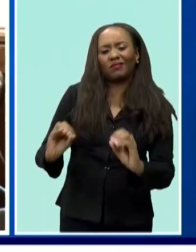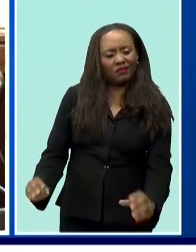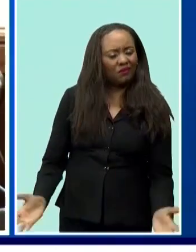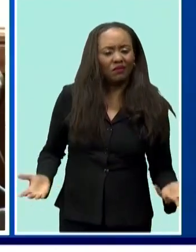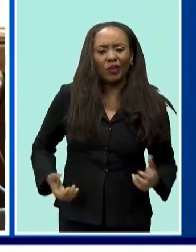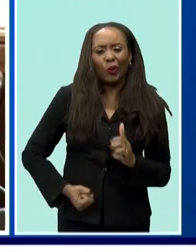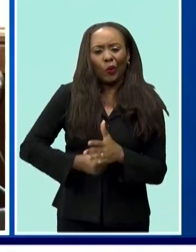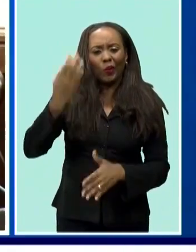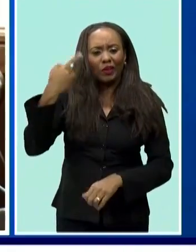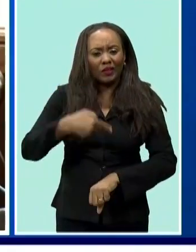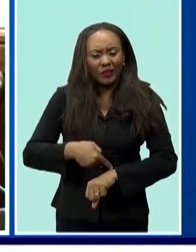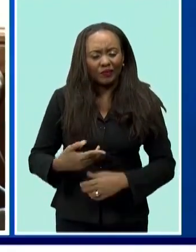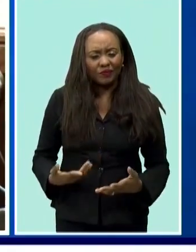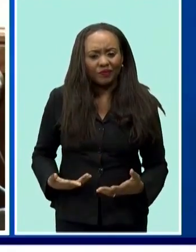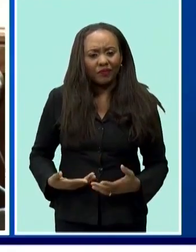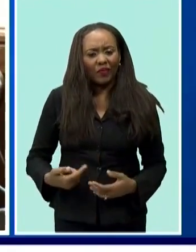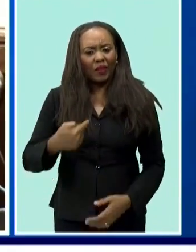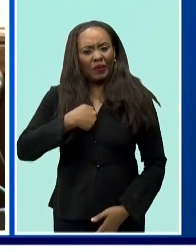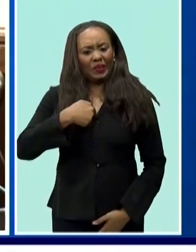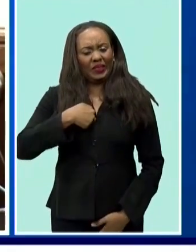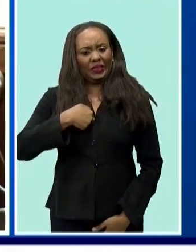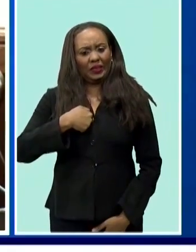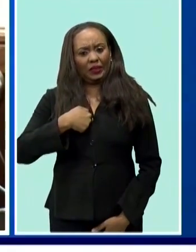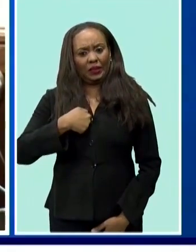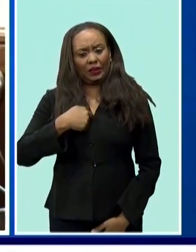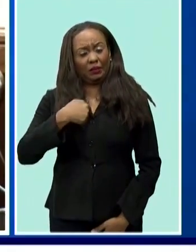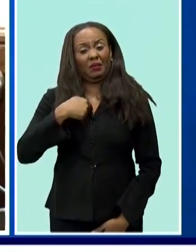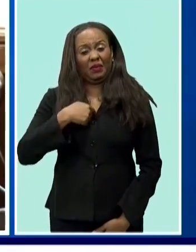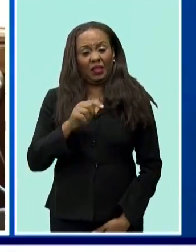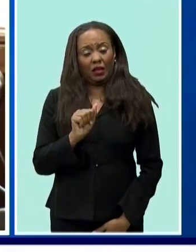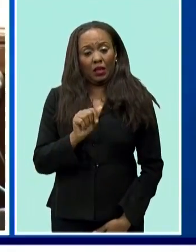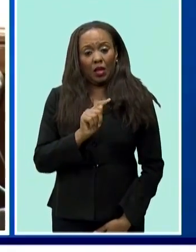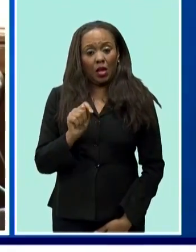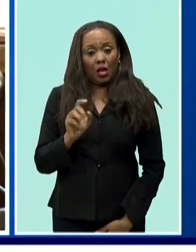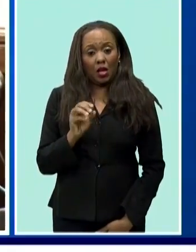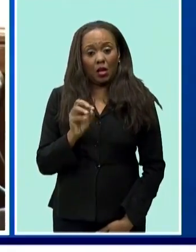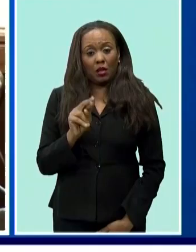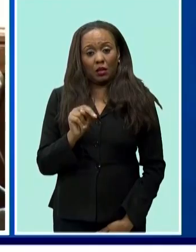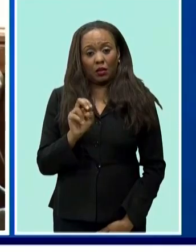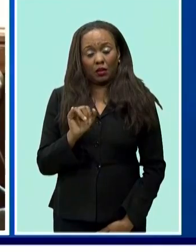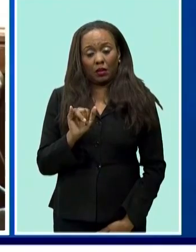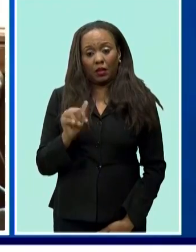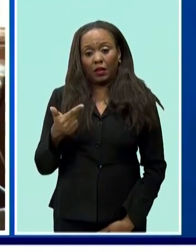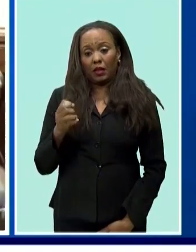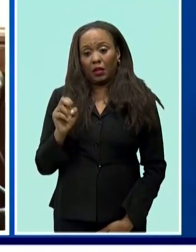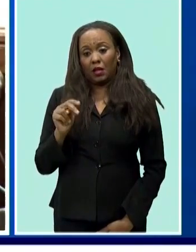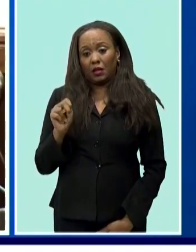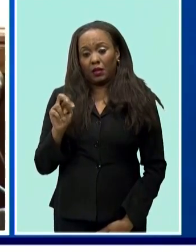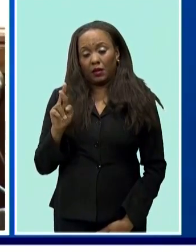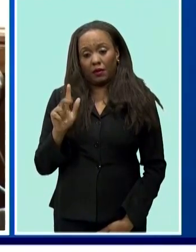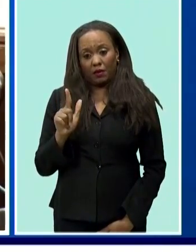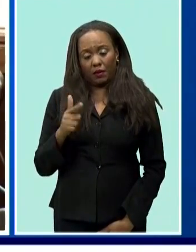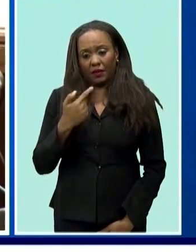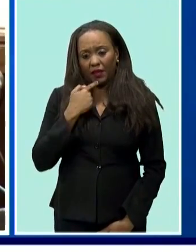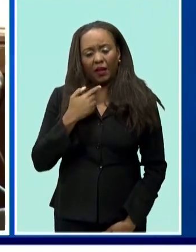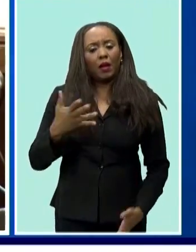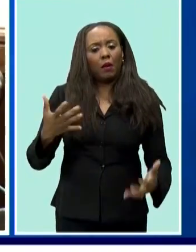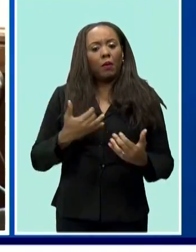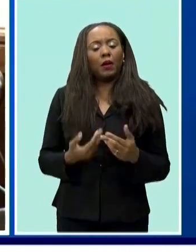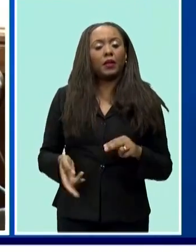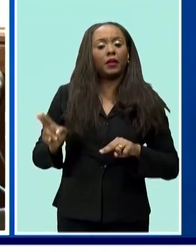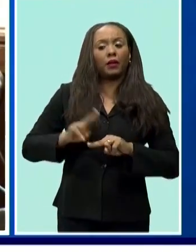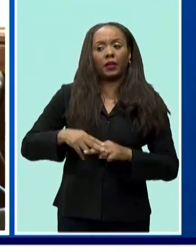today. So for me as Attorney General to come to Parliament and just say, I want to increase the fines on that old bill, on that old piece